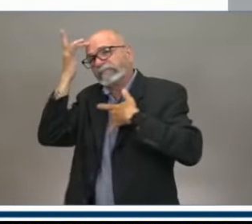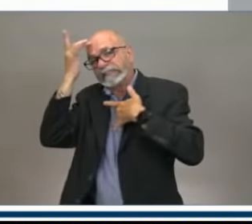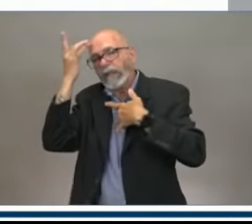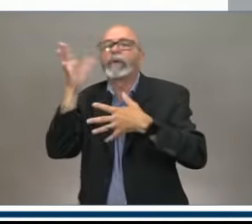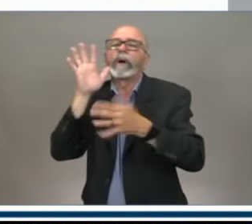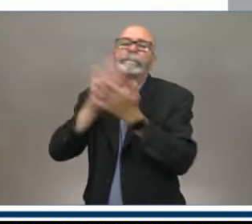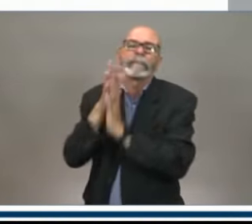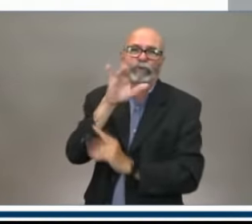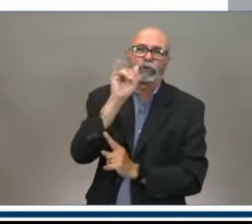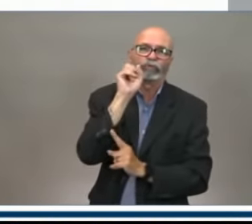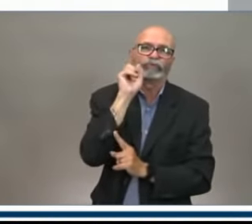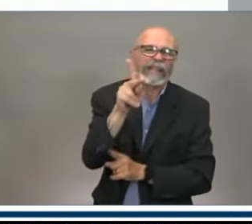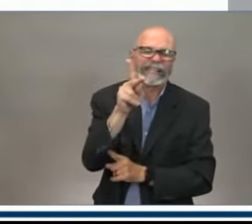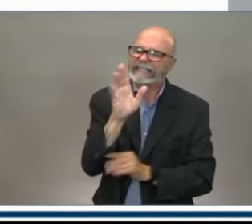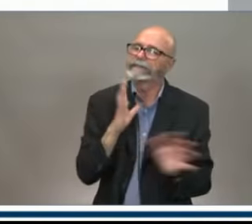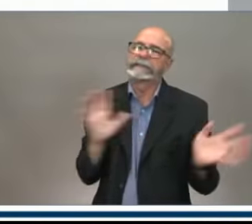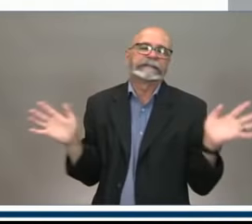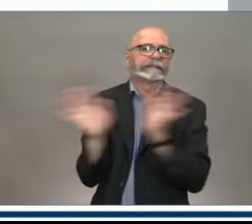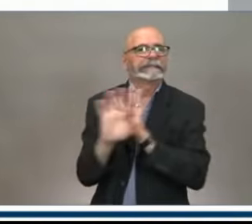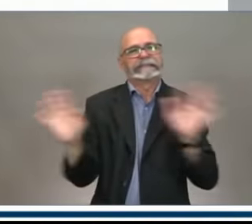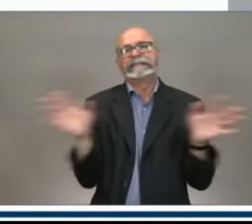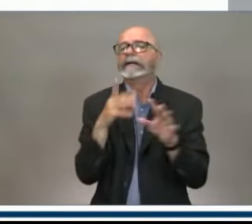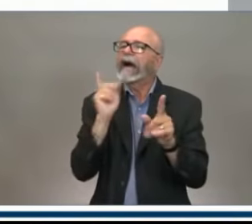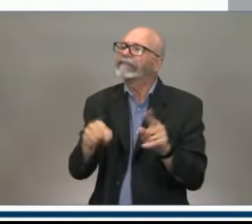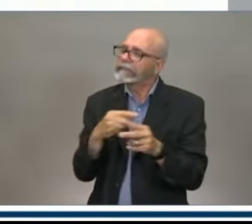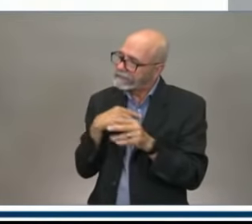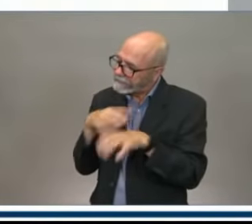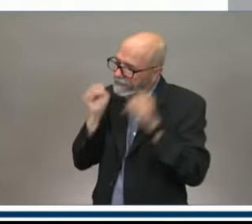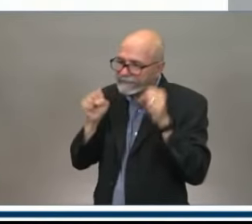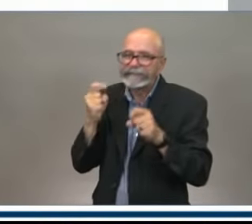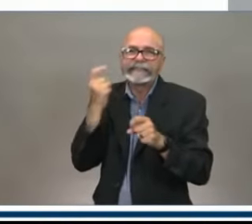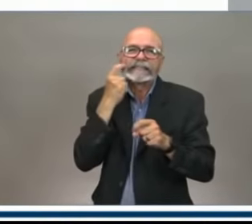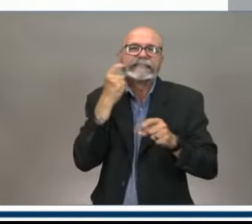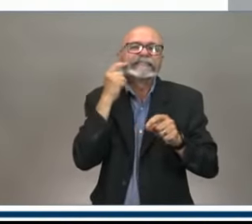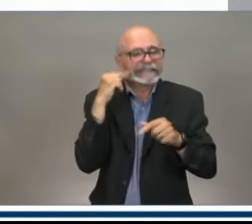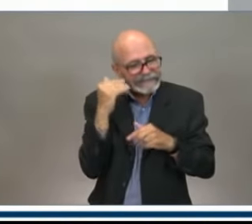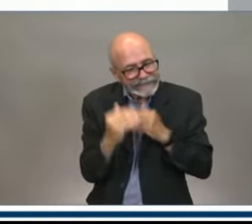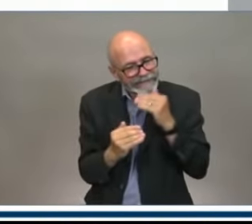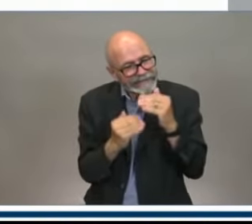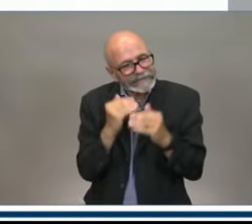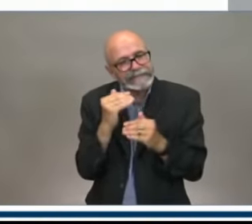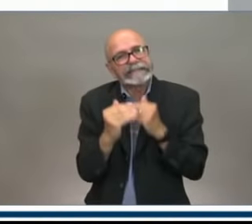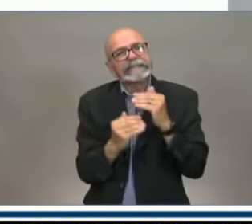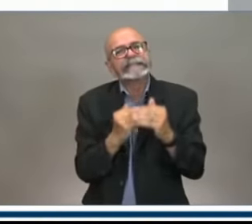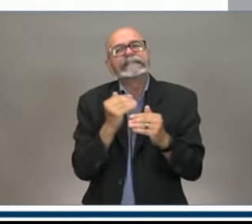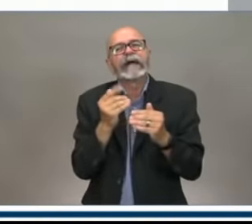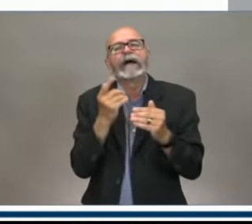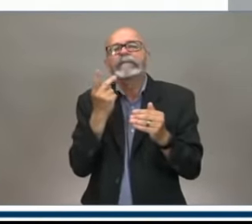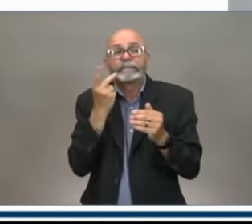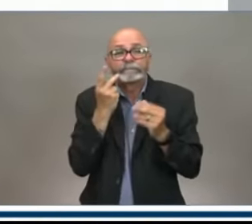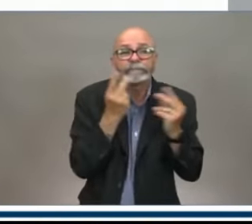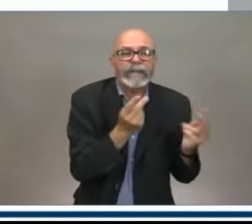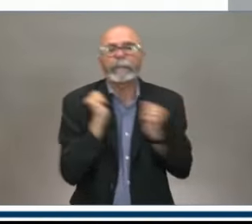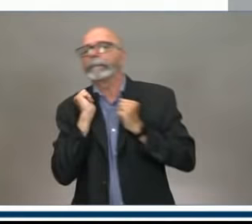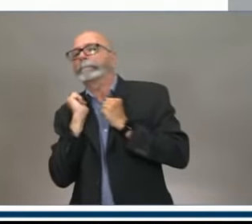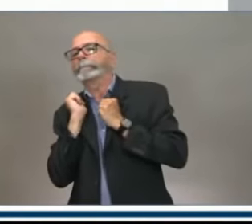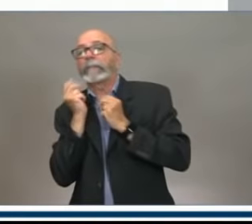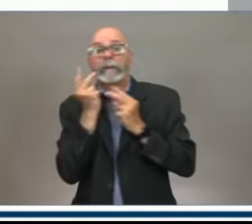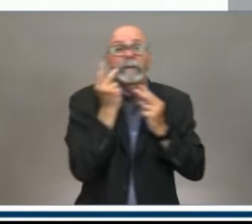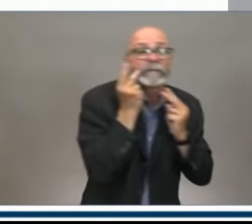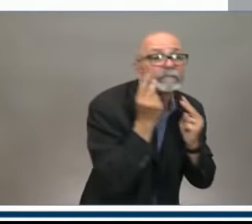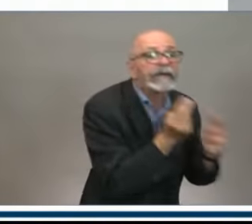very slowly and carefully as we start to allow visiting to happen. We need to take it one step at a